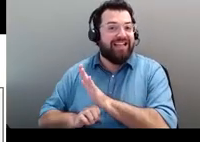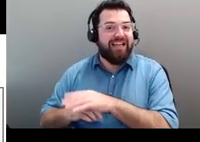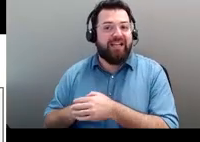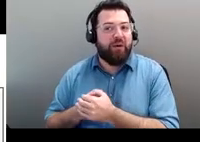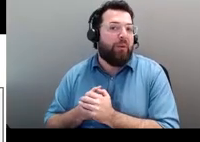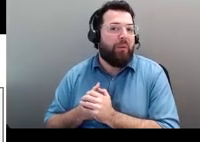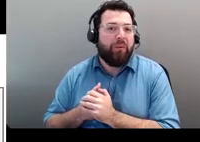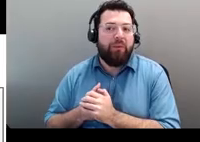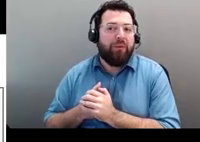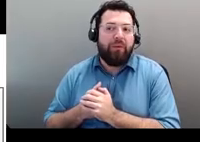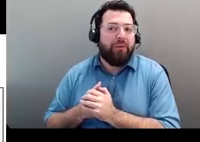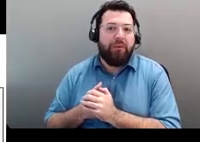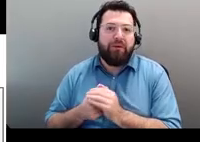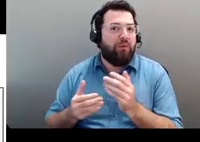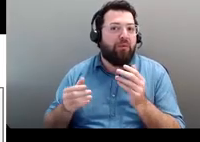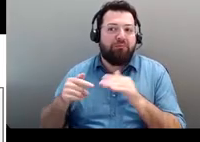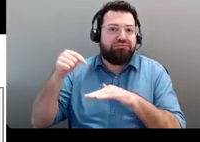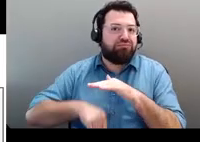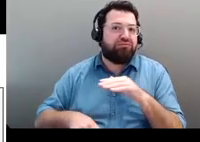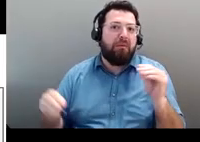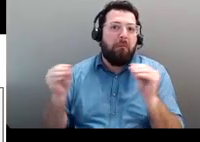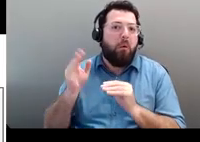broader scope of things, it's much more than that.